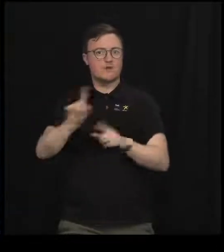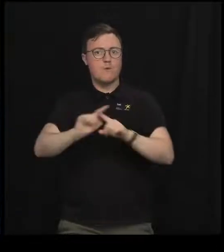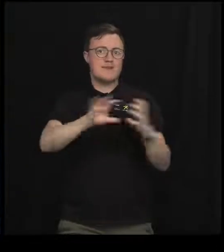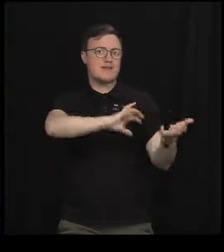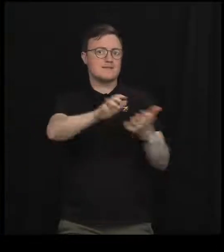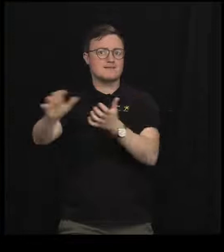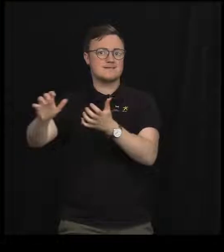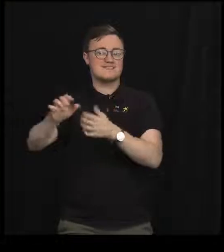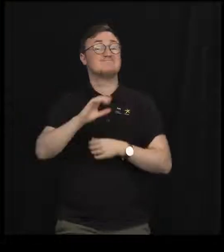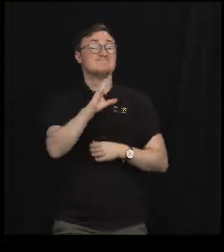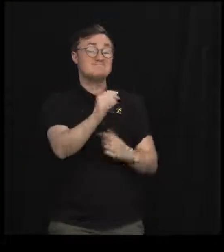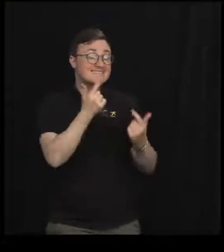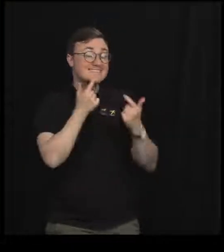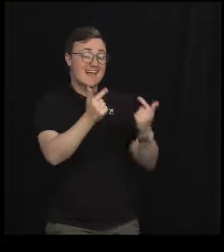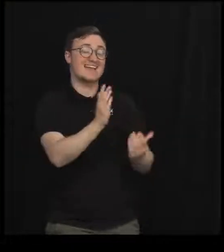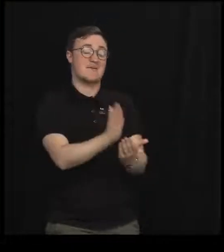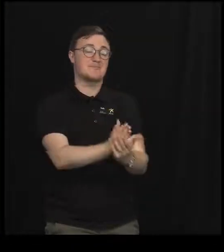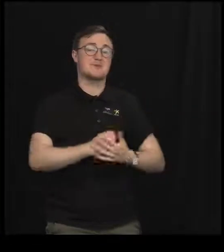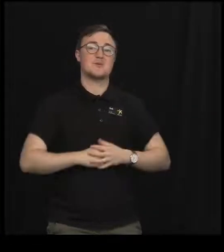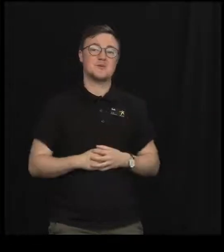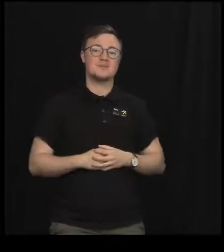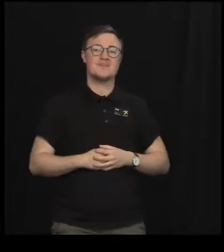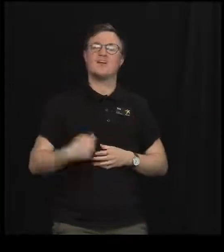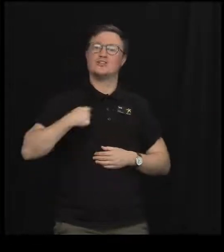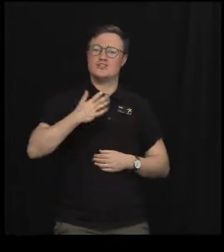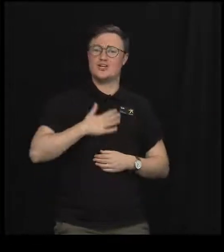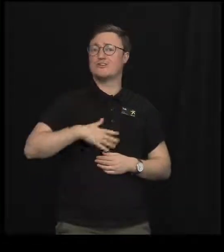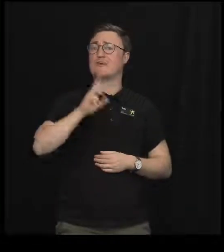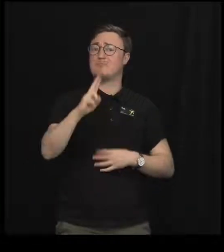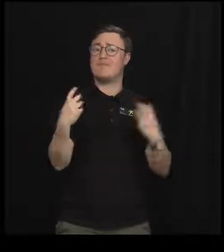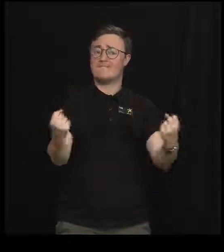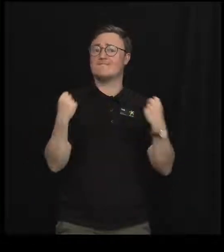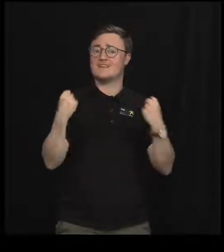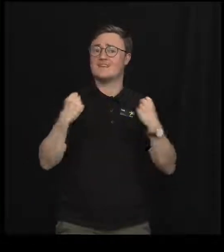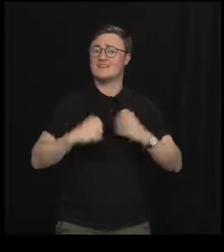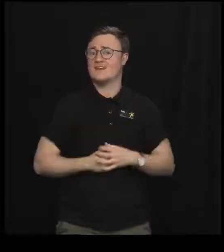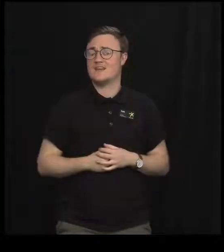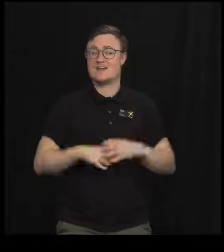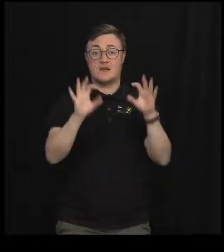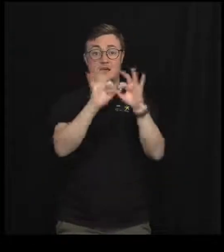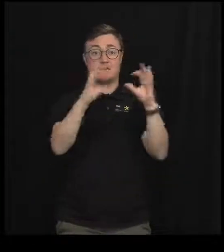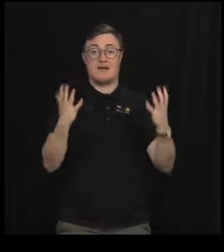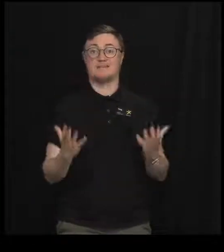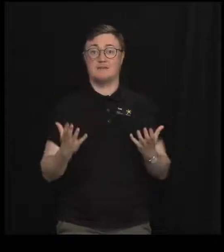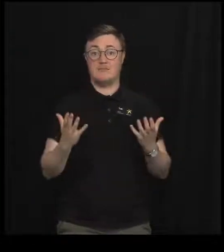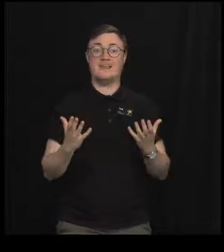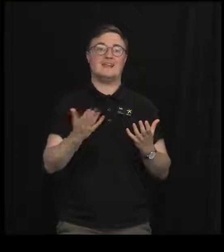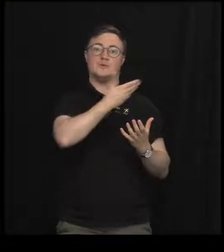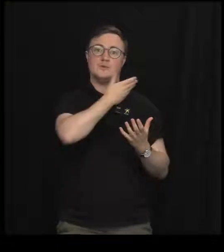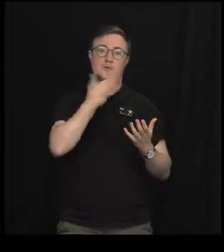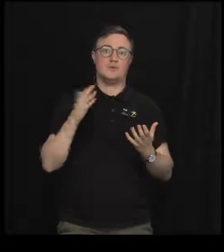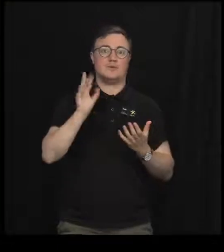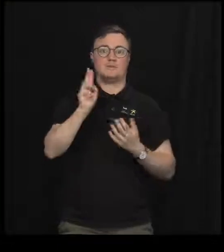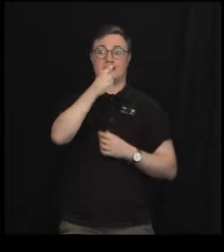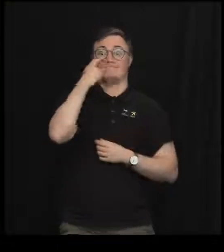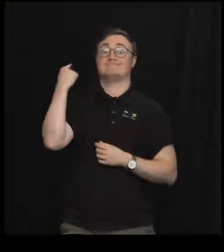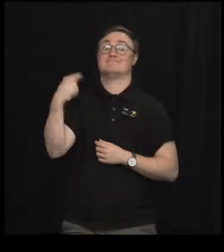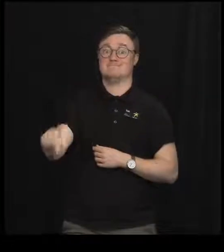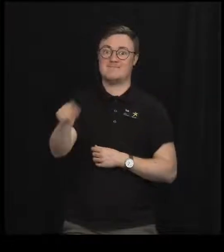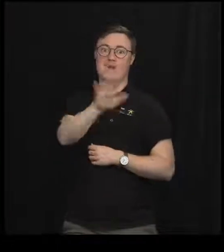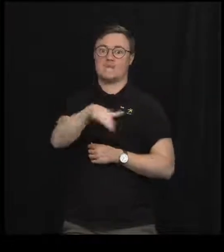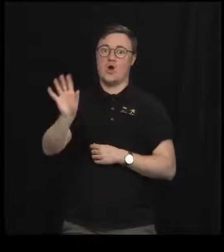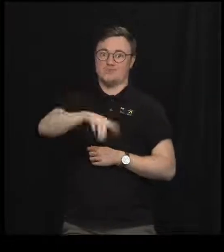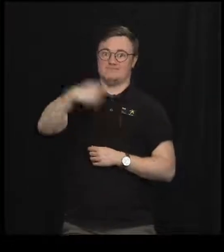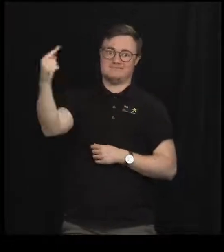Yes, thank you. And I think it is so important that even though the pandemic didn't hit children first and foremost, there